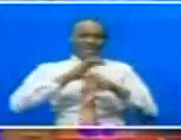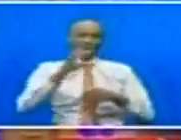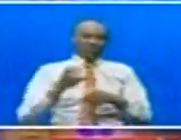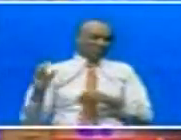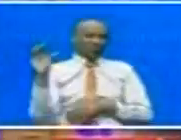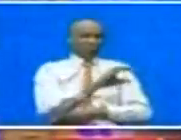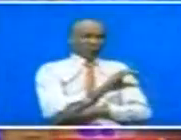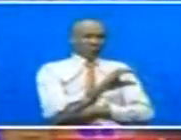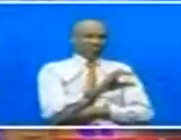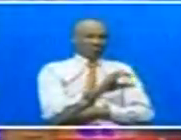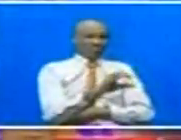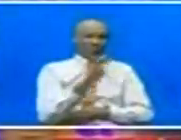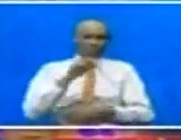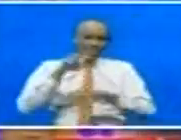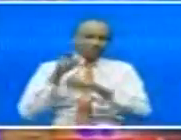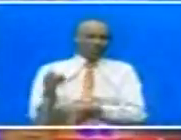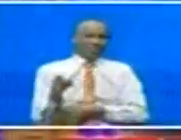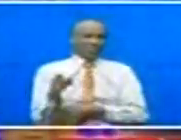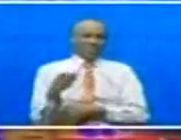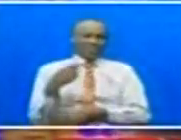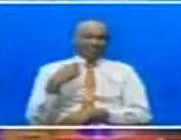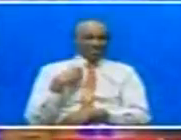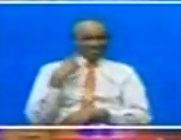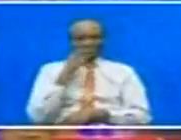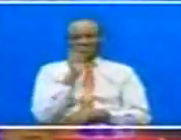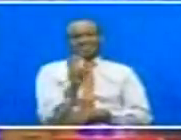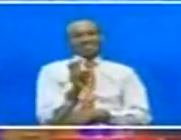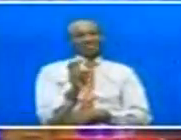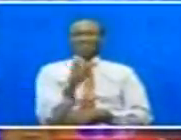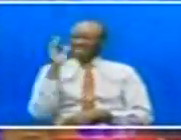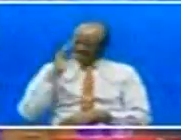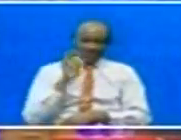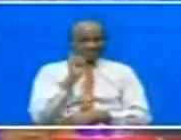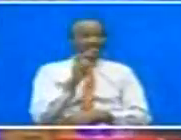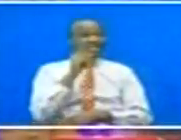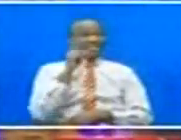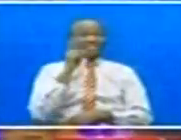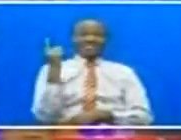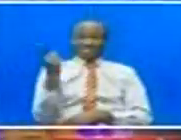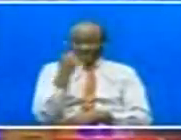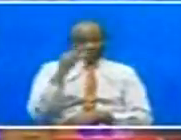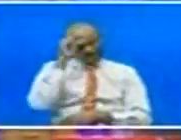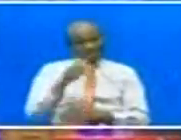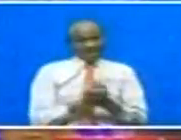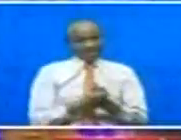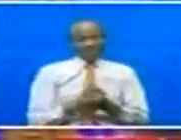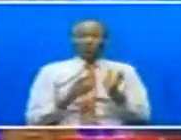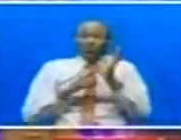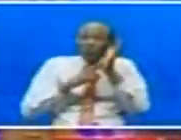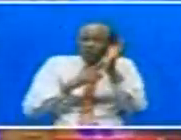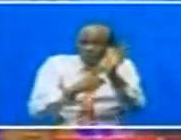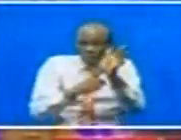Again, I have not seen a single governor that has demonstrated a